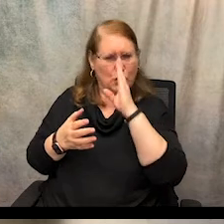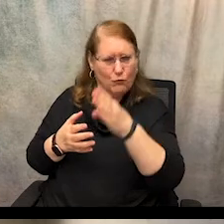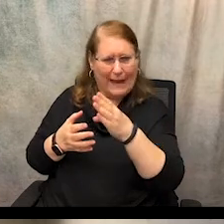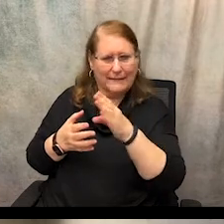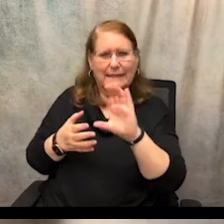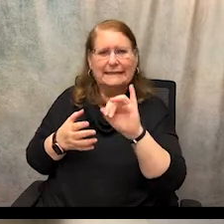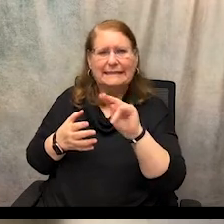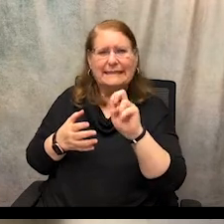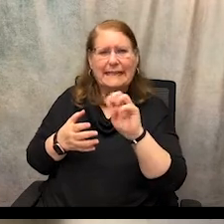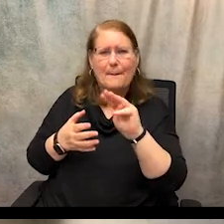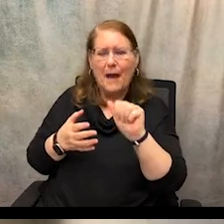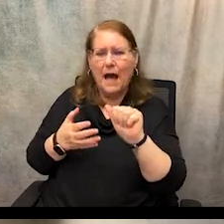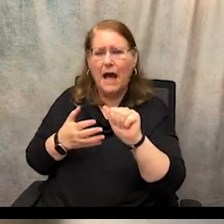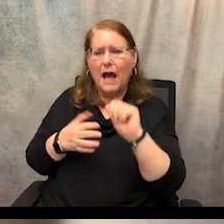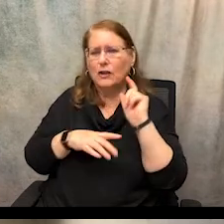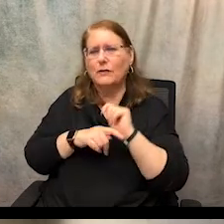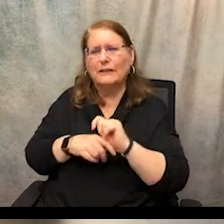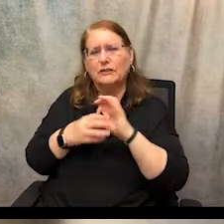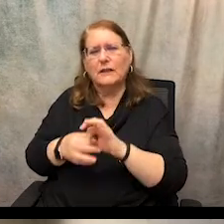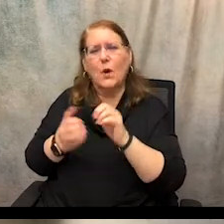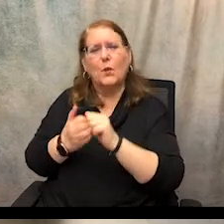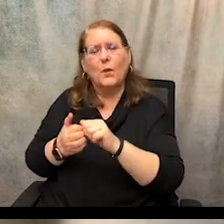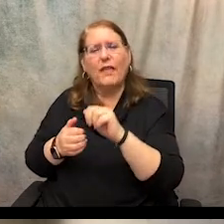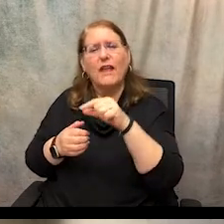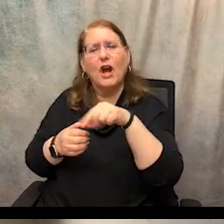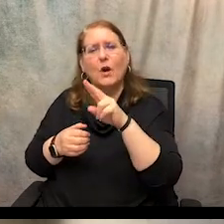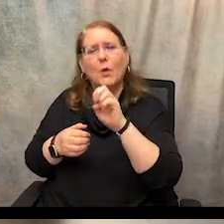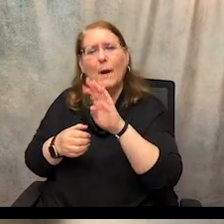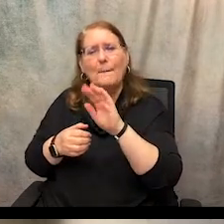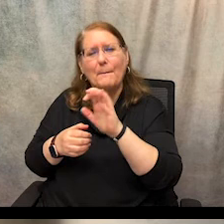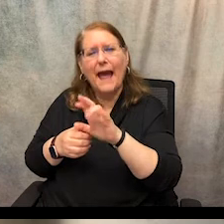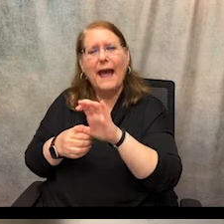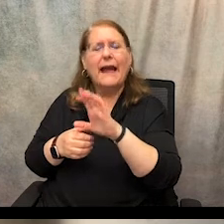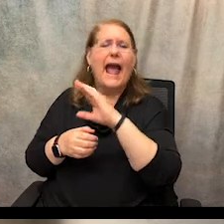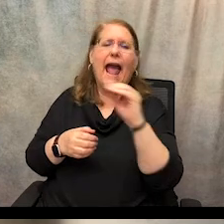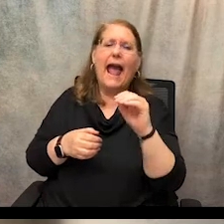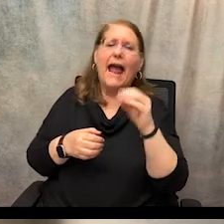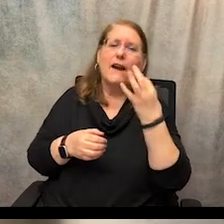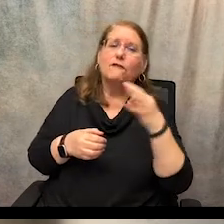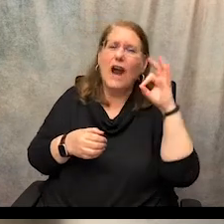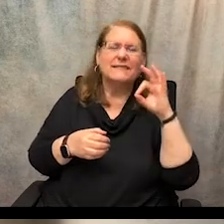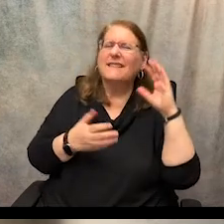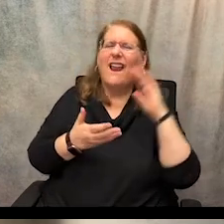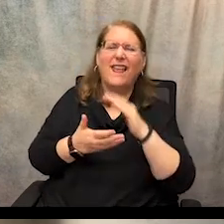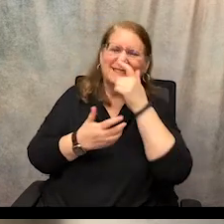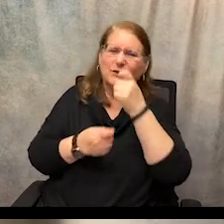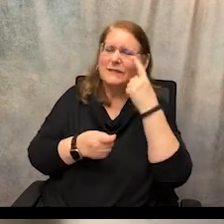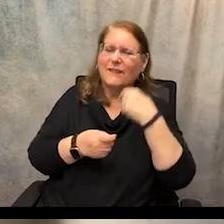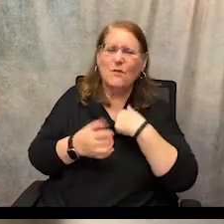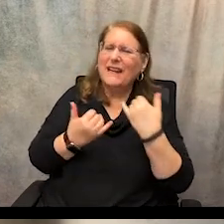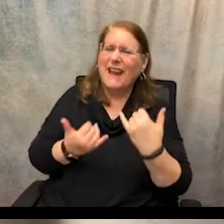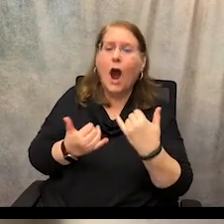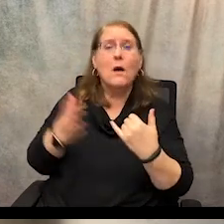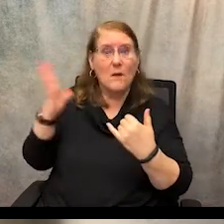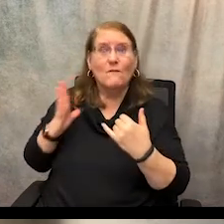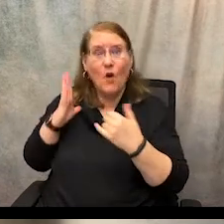direct cinema traditions that's associated with Quebec and with France are less interesting to me now than maybe were at one